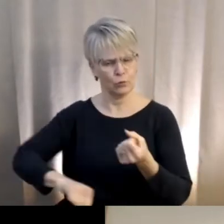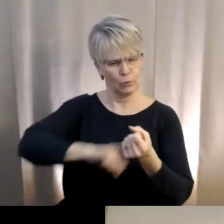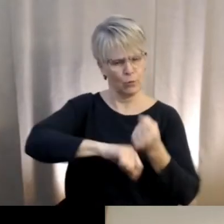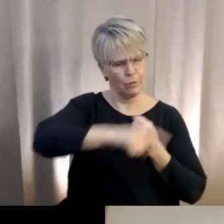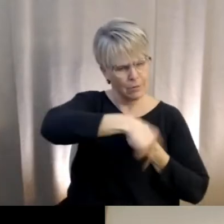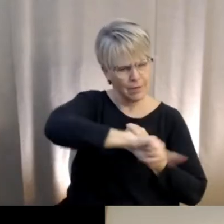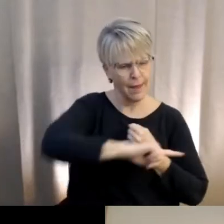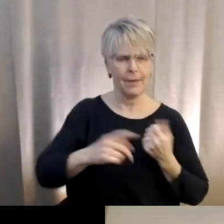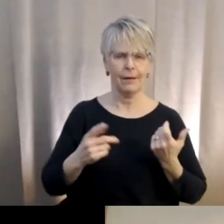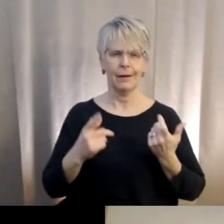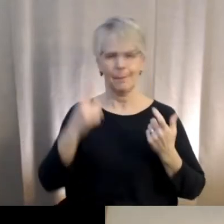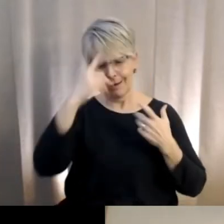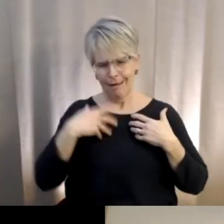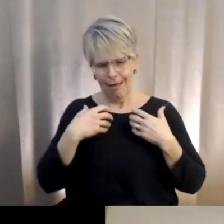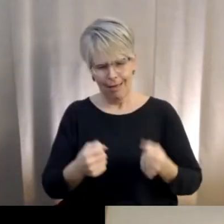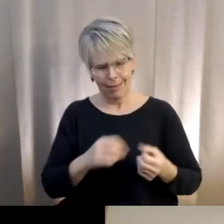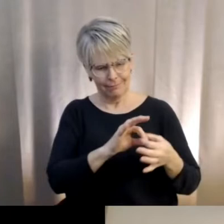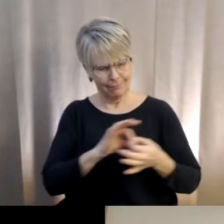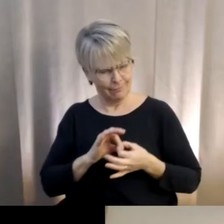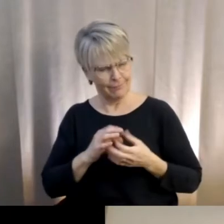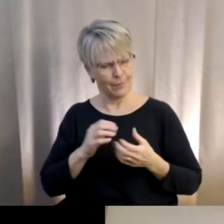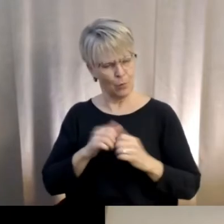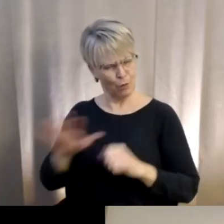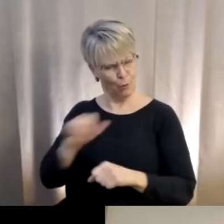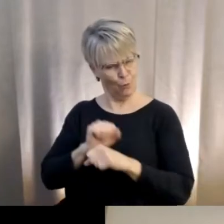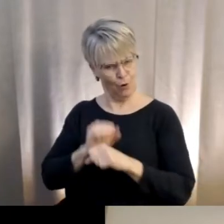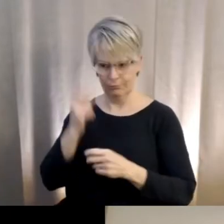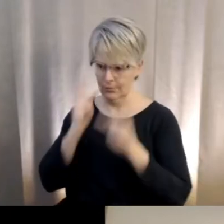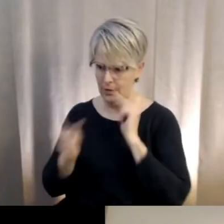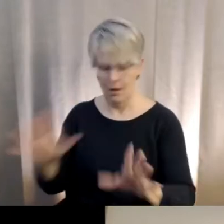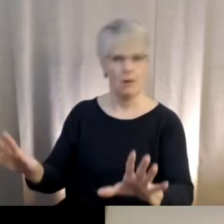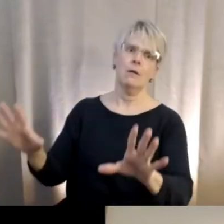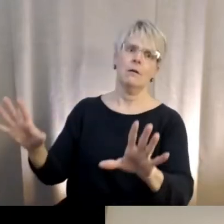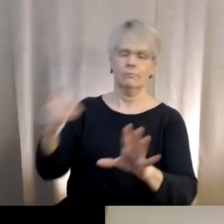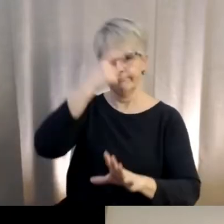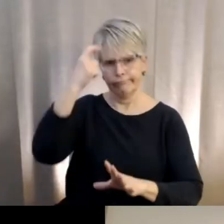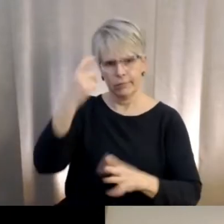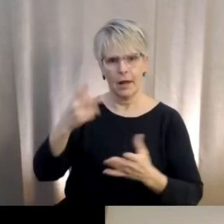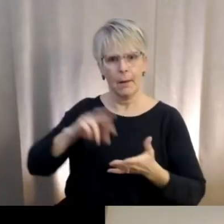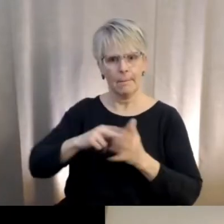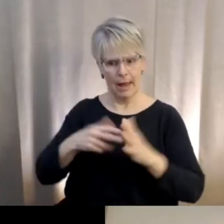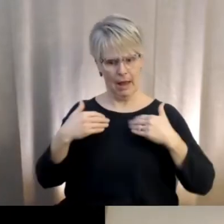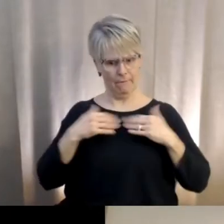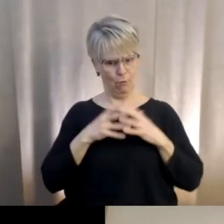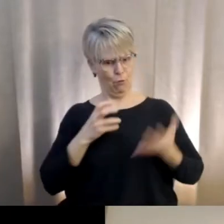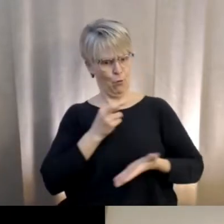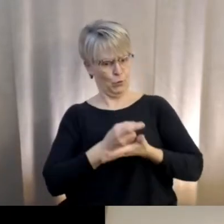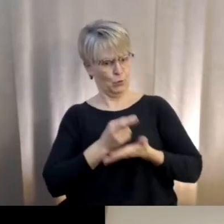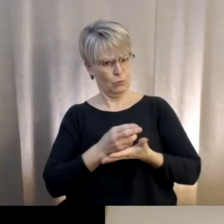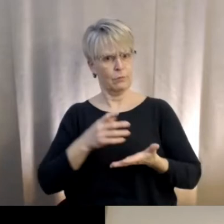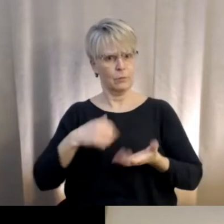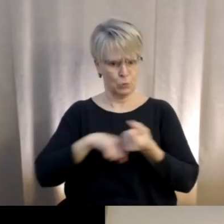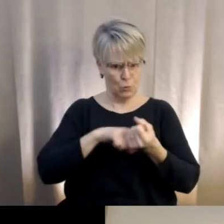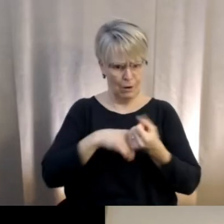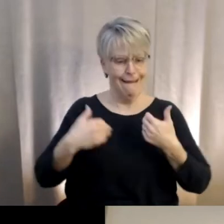mental health in the workplace for paramedics who are exposed to that. And we do have a lot of resources available to us,